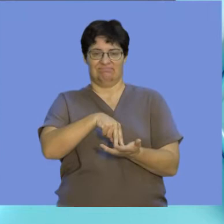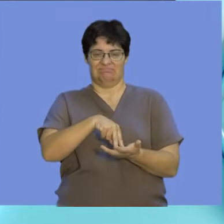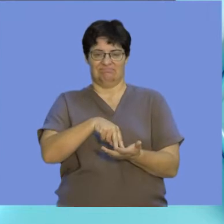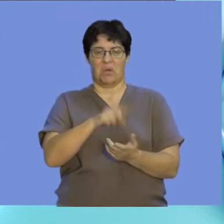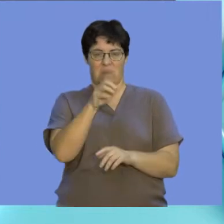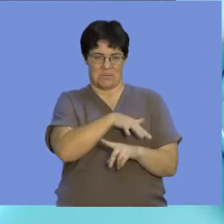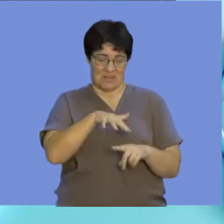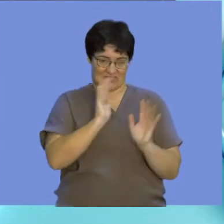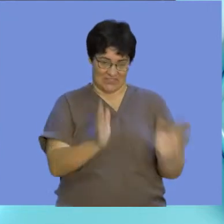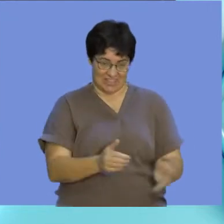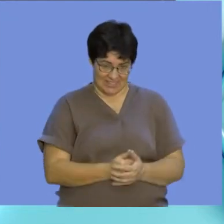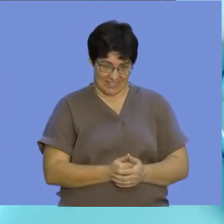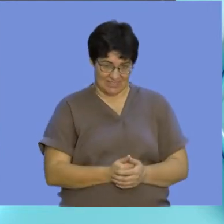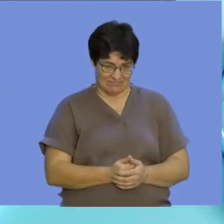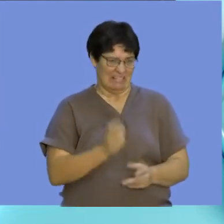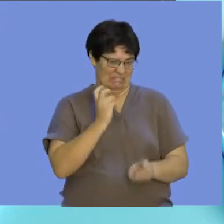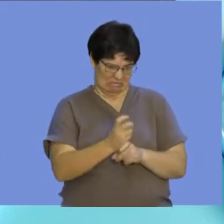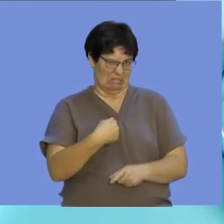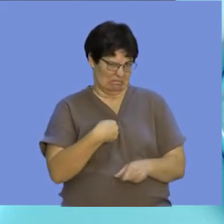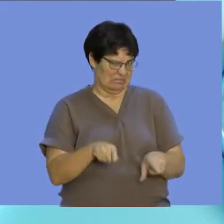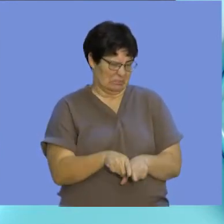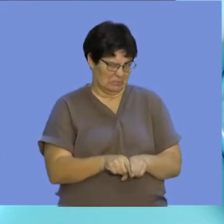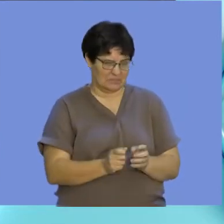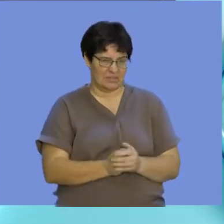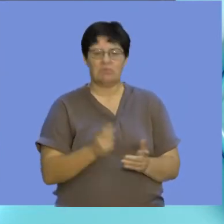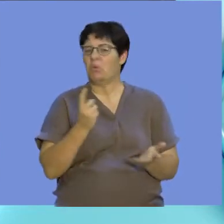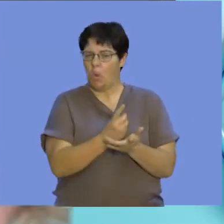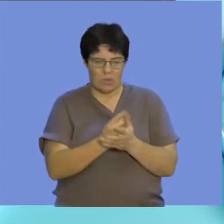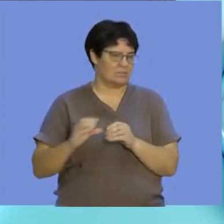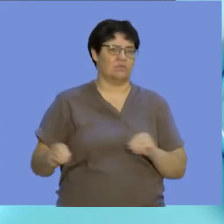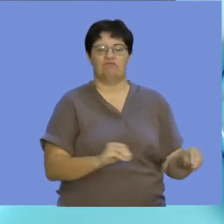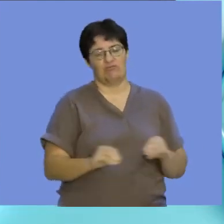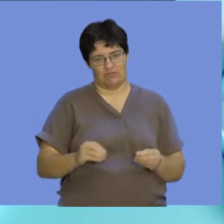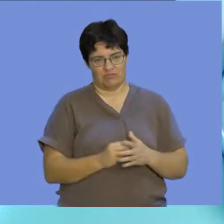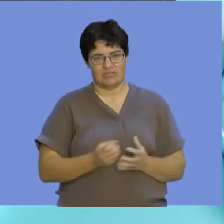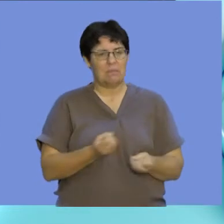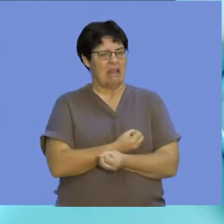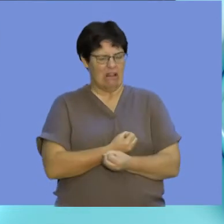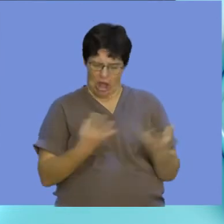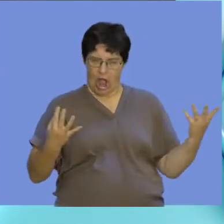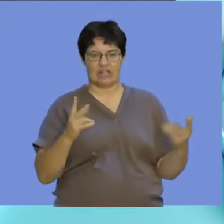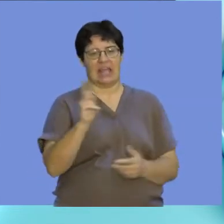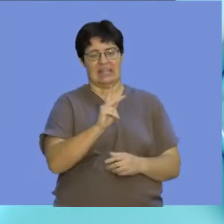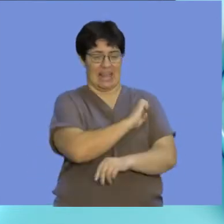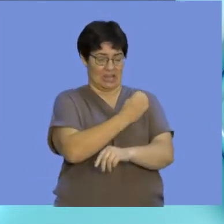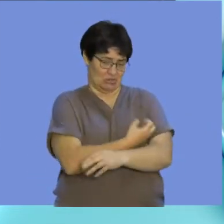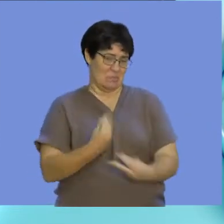place. Also difficult for me. Have to always be moving. So I have lots of kinetic energy.